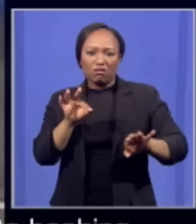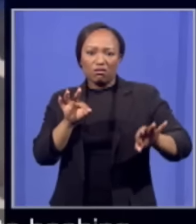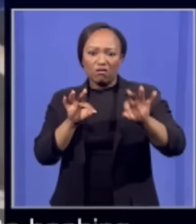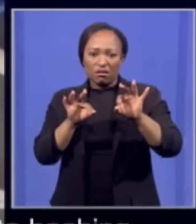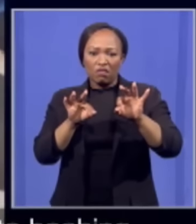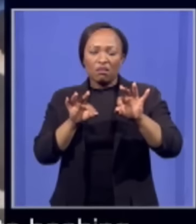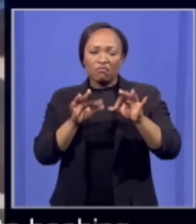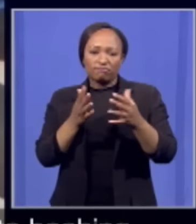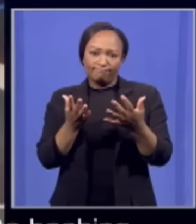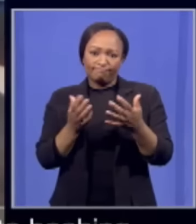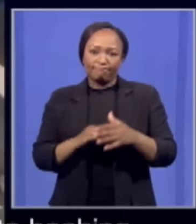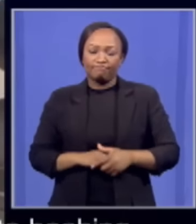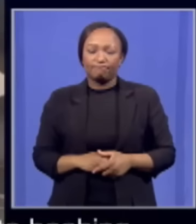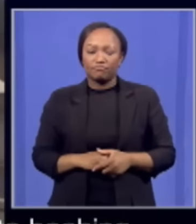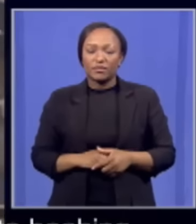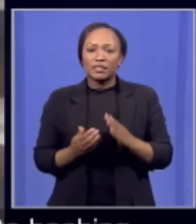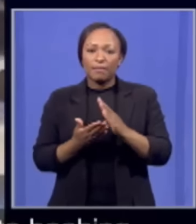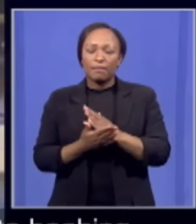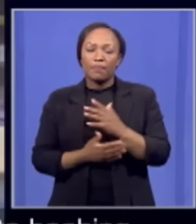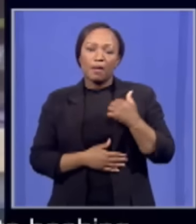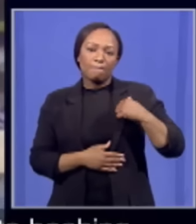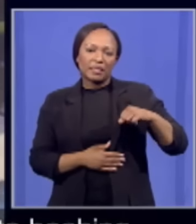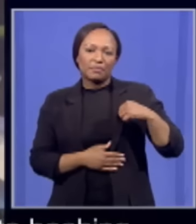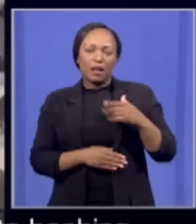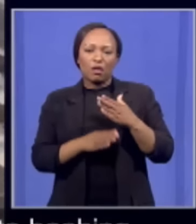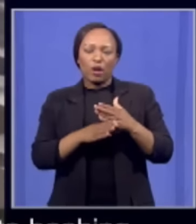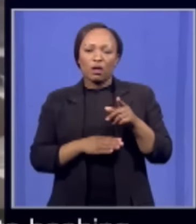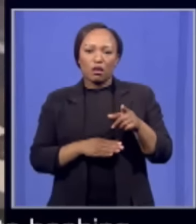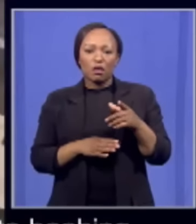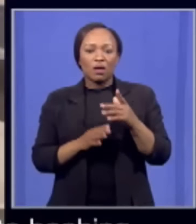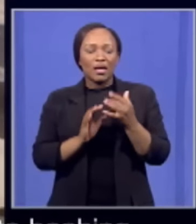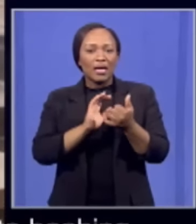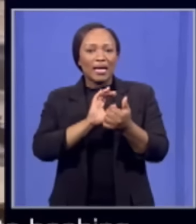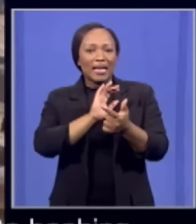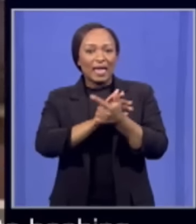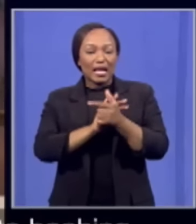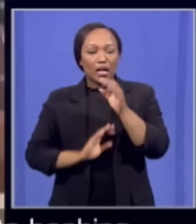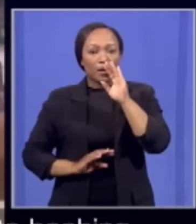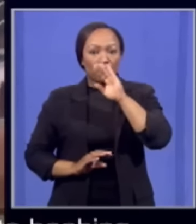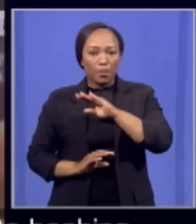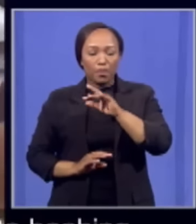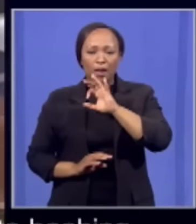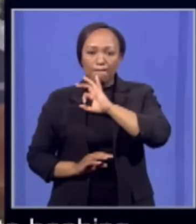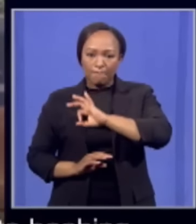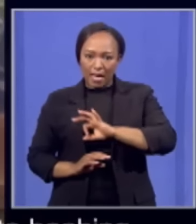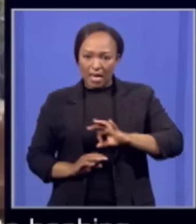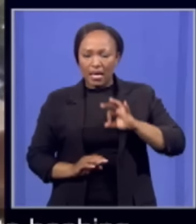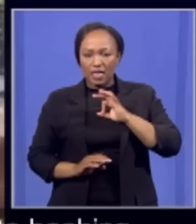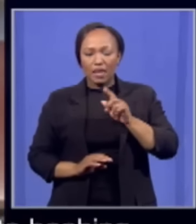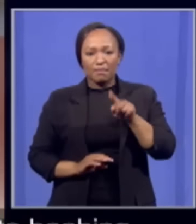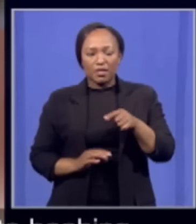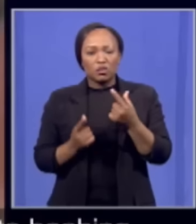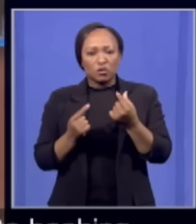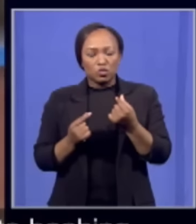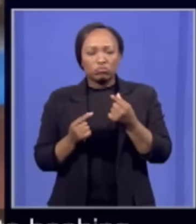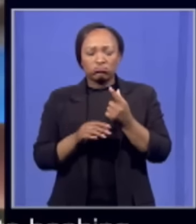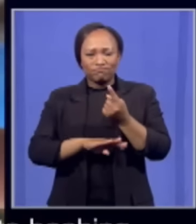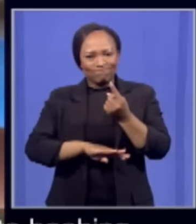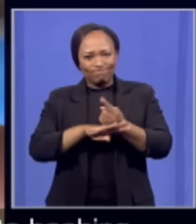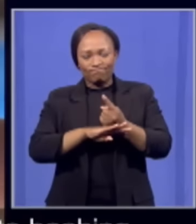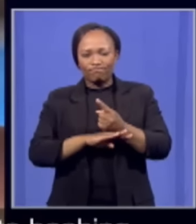municipal employees. If there is illegal connections, we have said mayors must act very decisive without any fear or favor